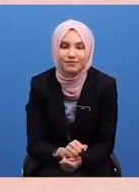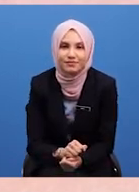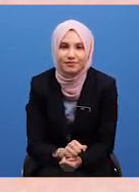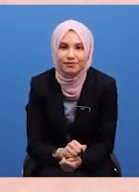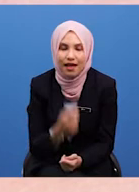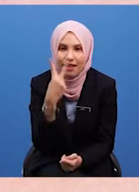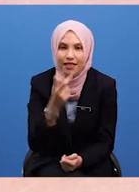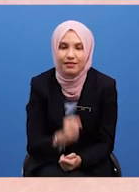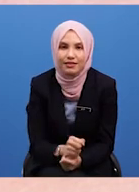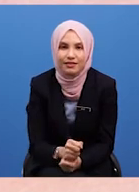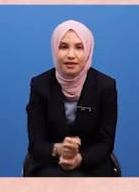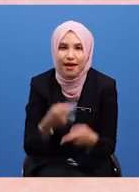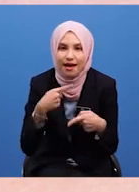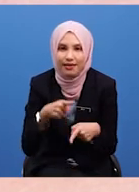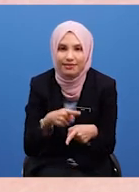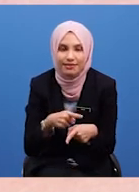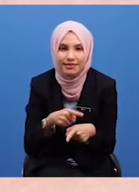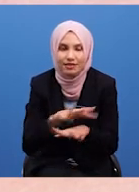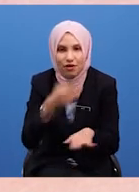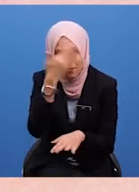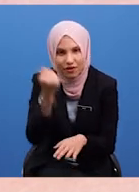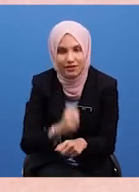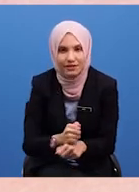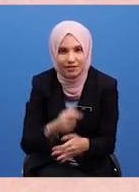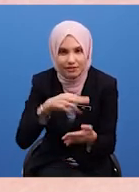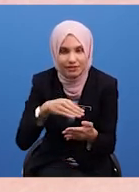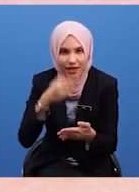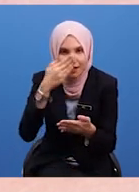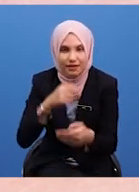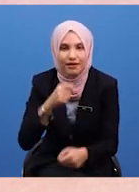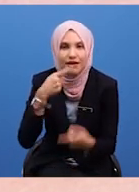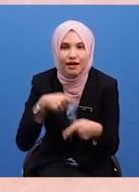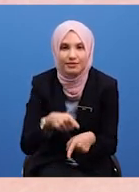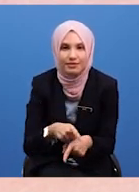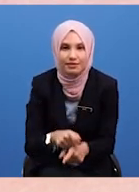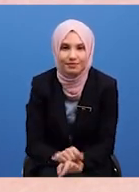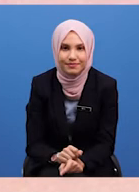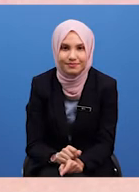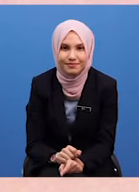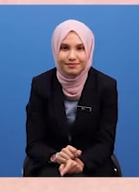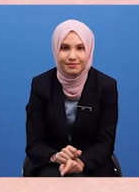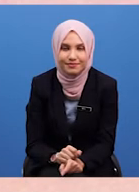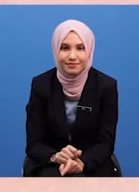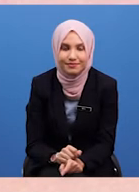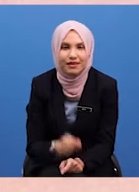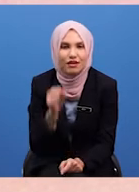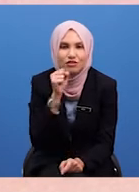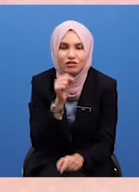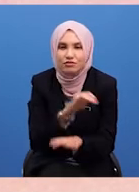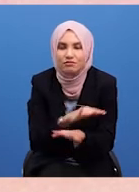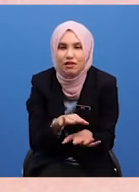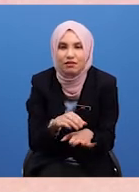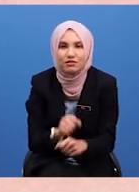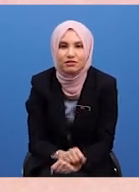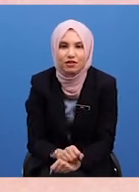let's look at the answer. Don't forget to check your answer. The answer is, she does not want to win